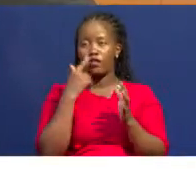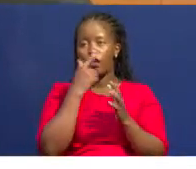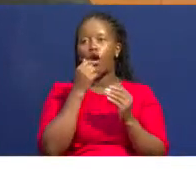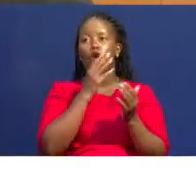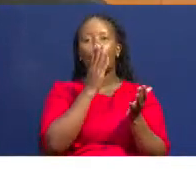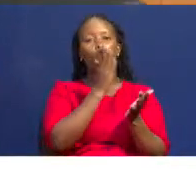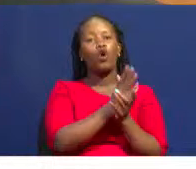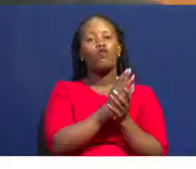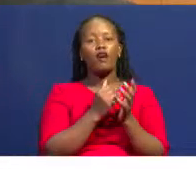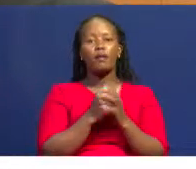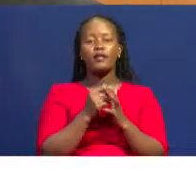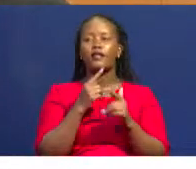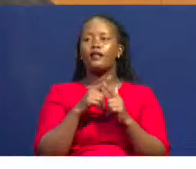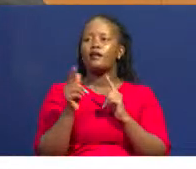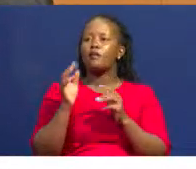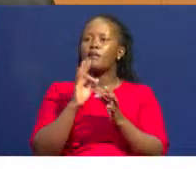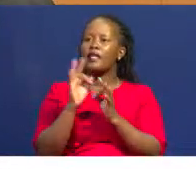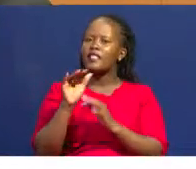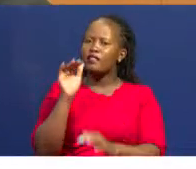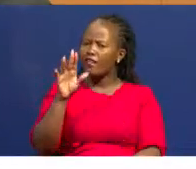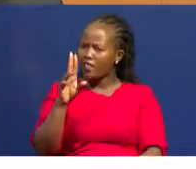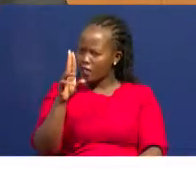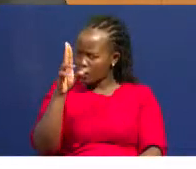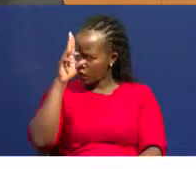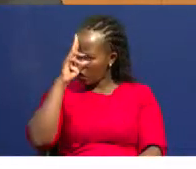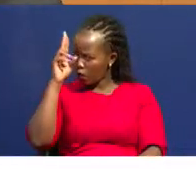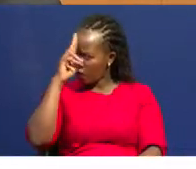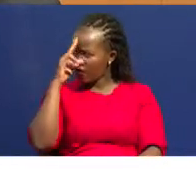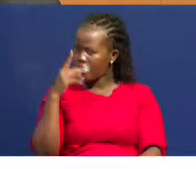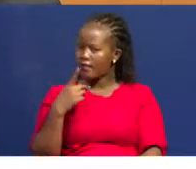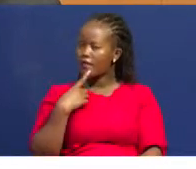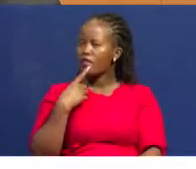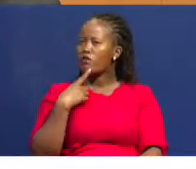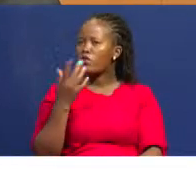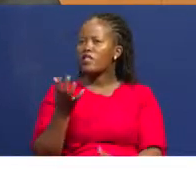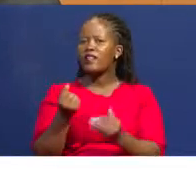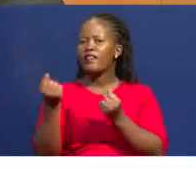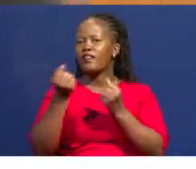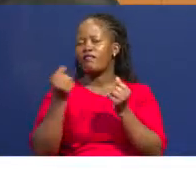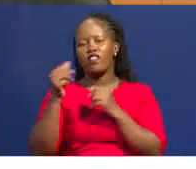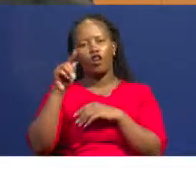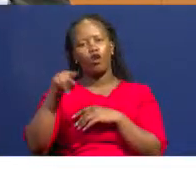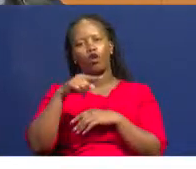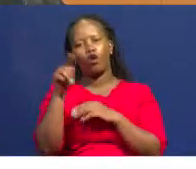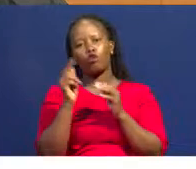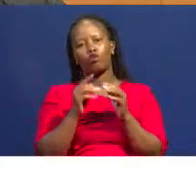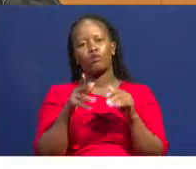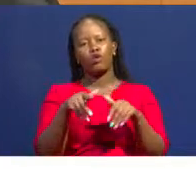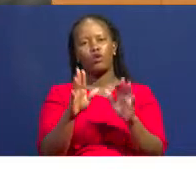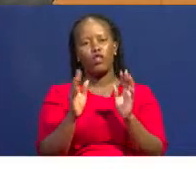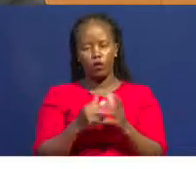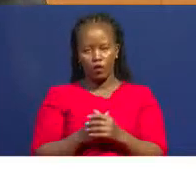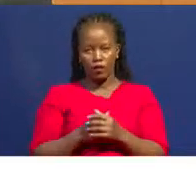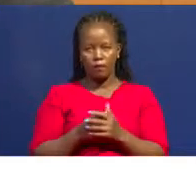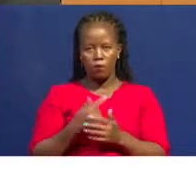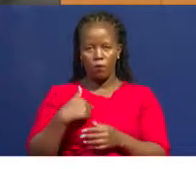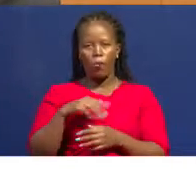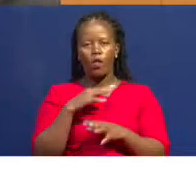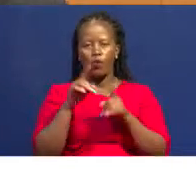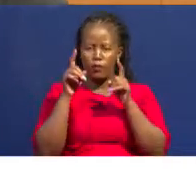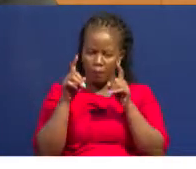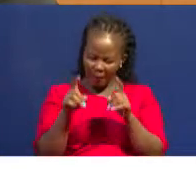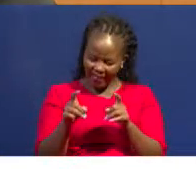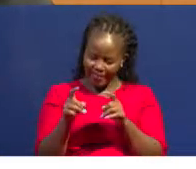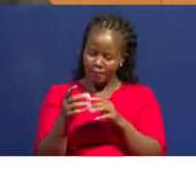if I ask the police officer will tell you this vehicle is not supposed to be on the road. So we must be